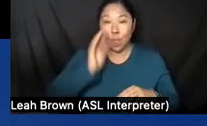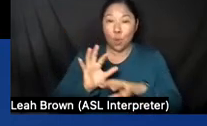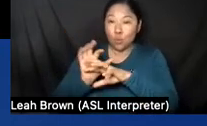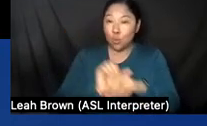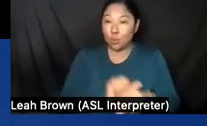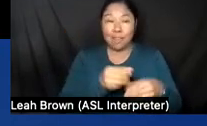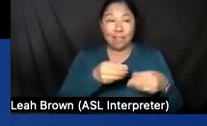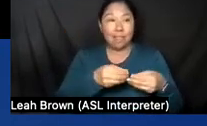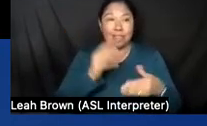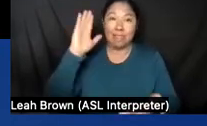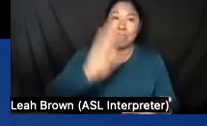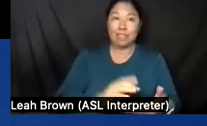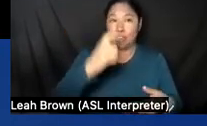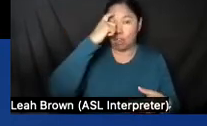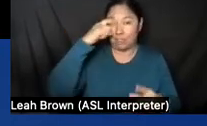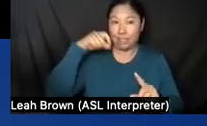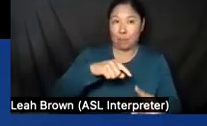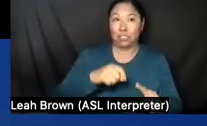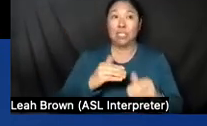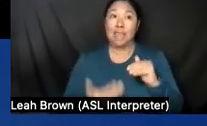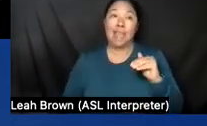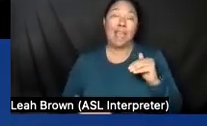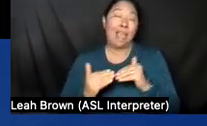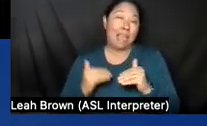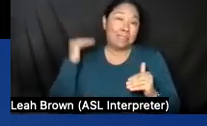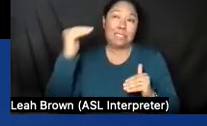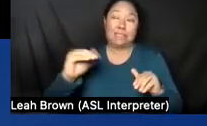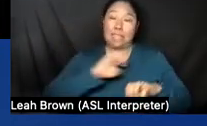your kiddo, excessive energy, and increased time on devices.